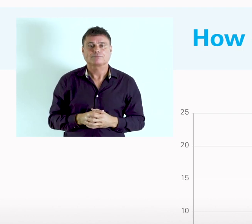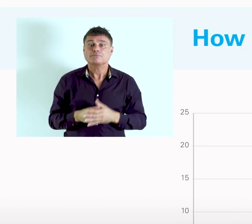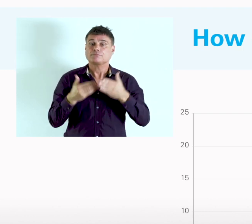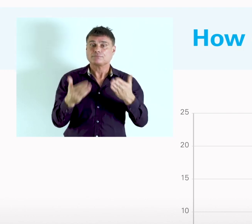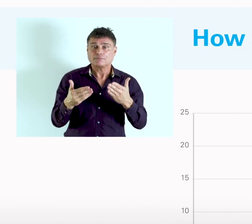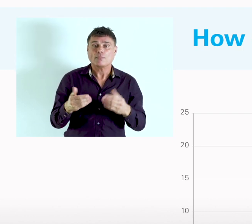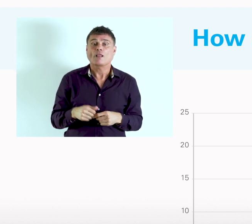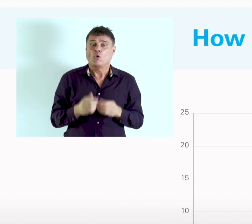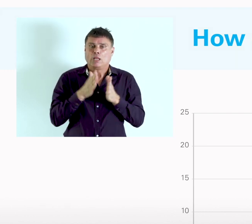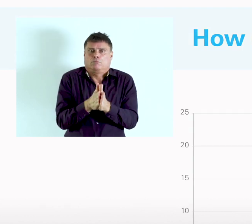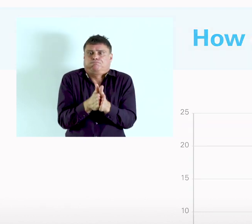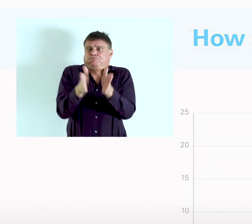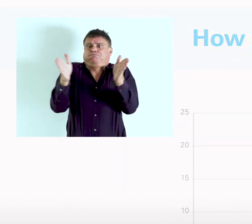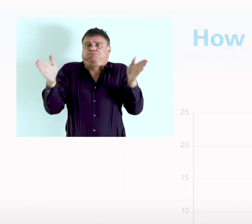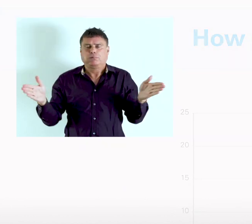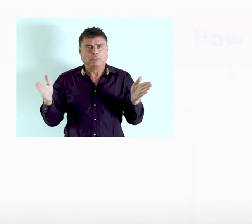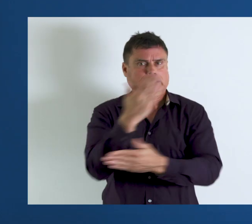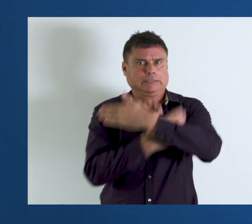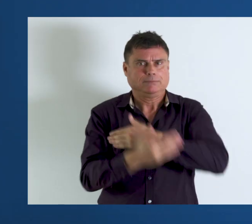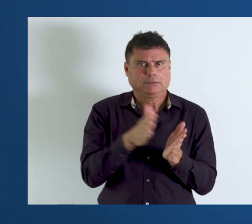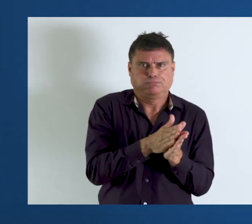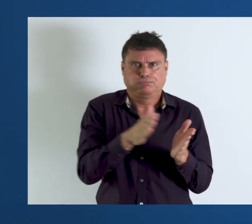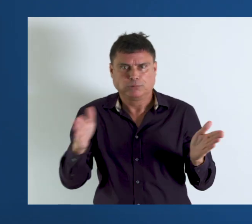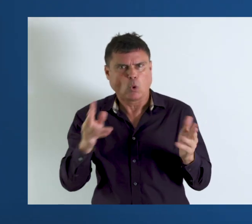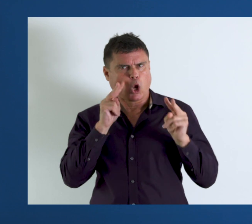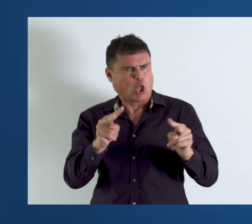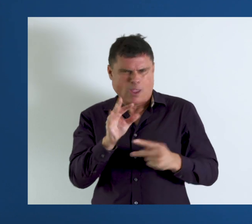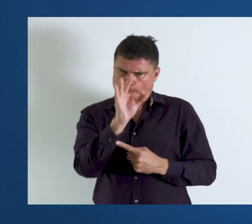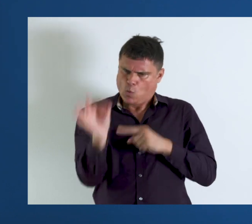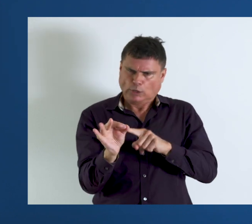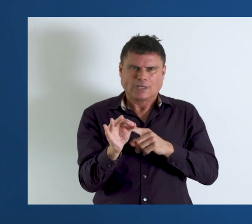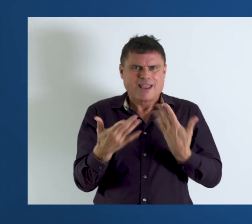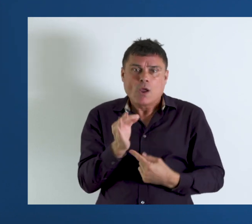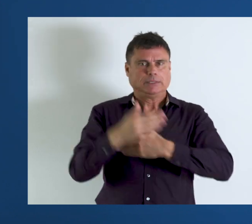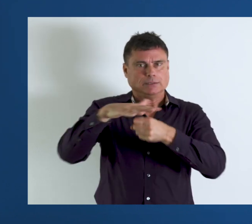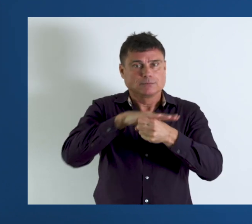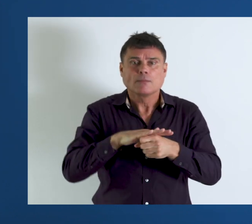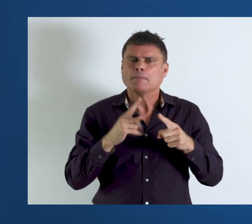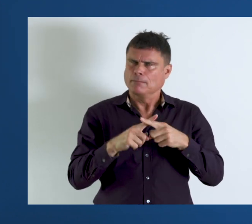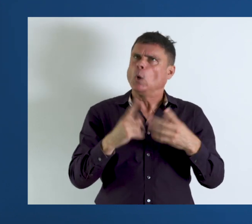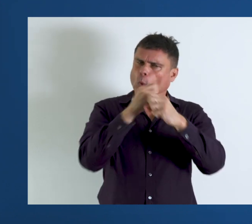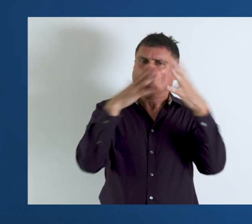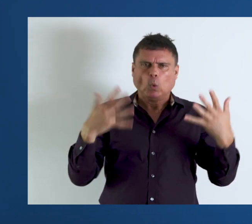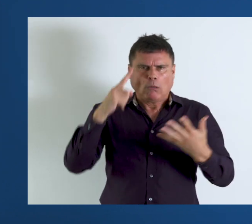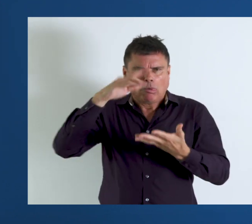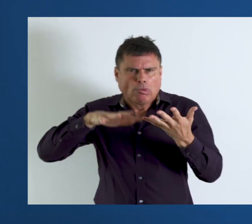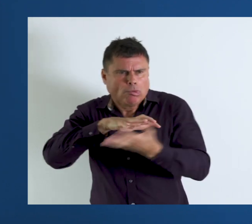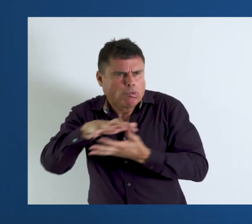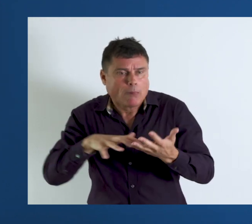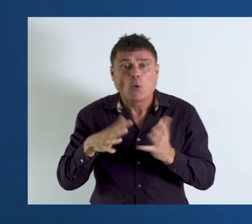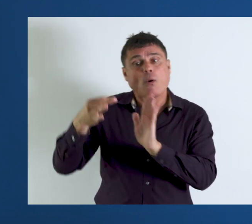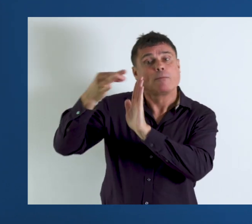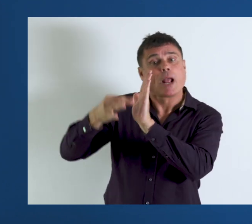What's behind this wide range in disability prevalence is the way in which questions have been asked. Imagine how confusing this can